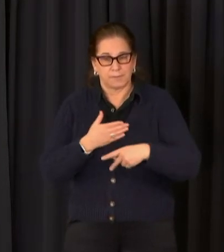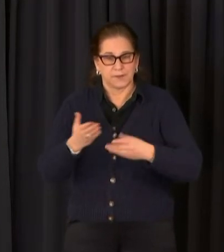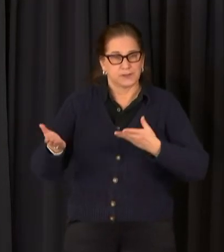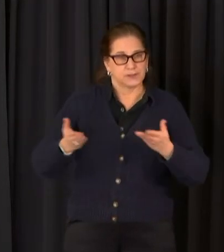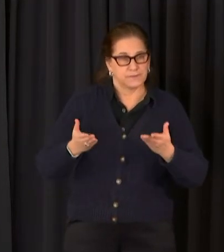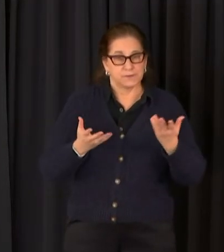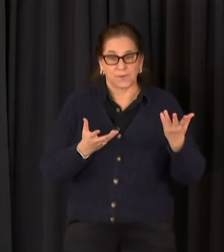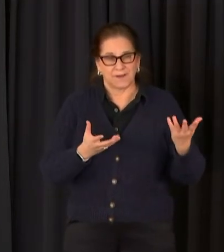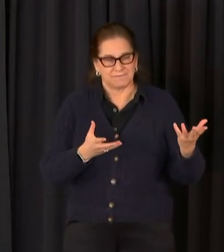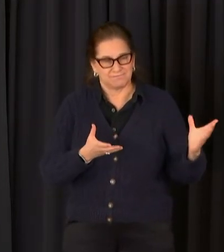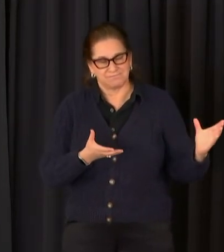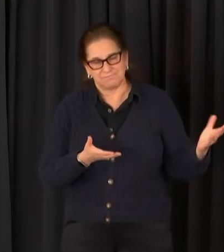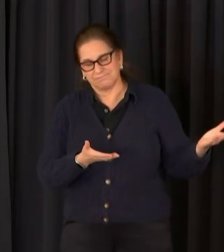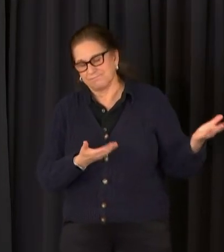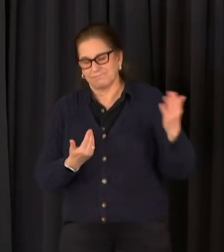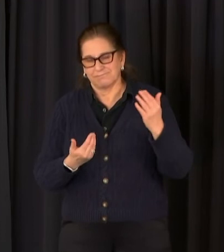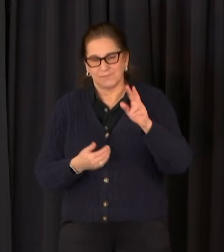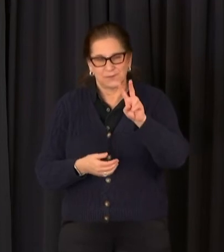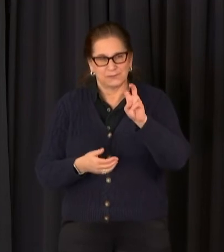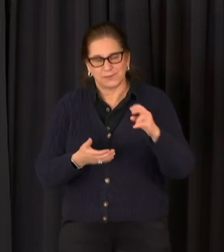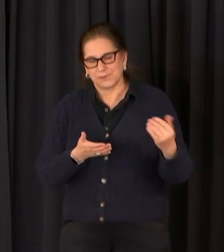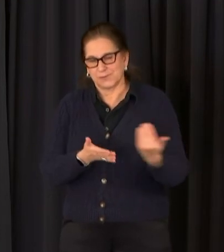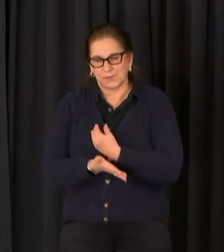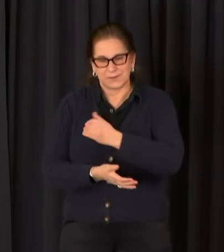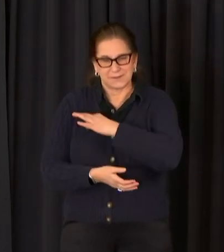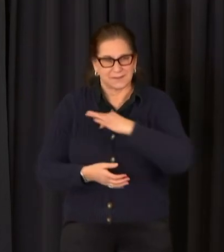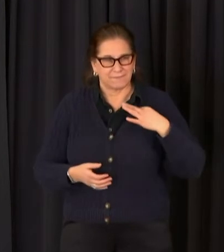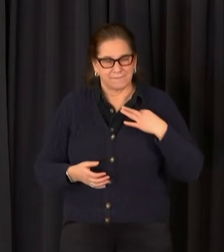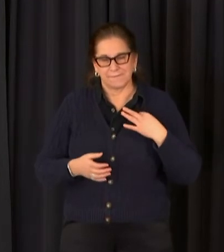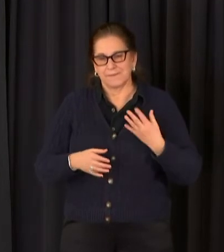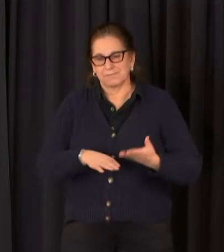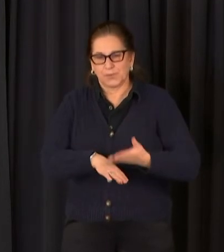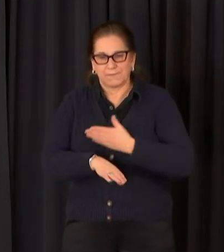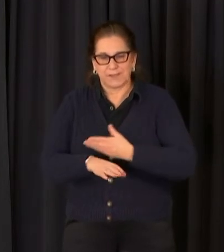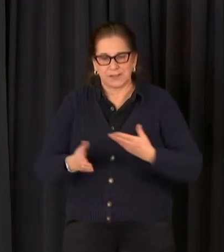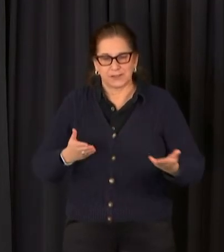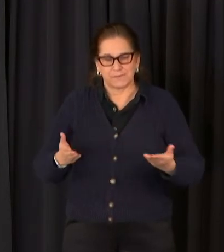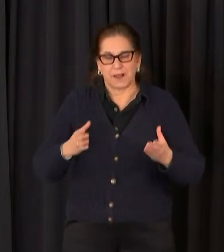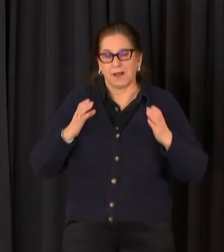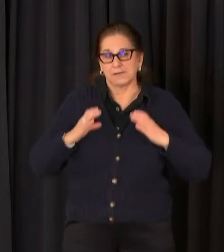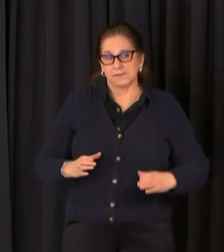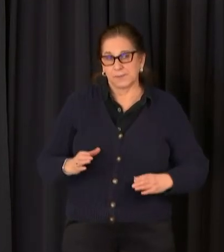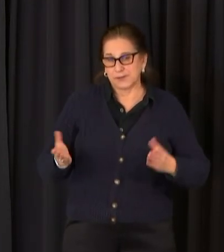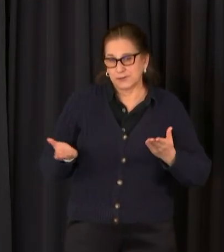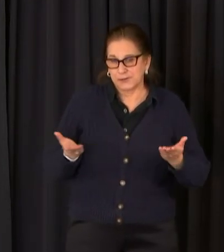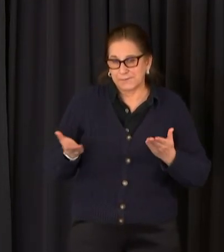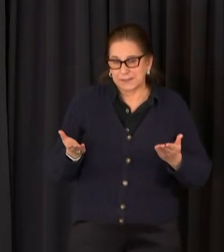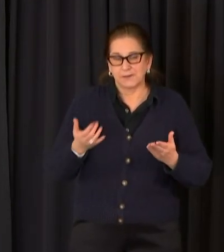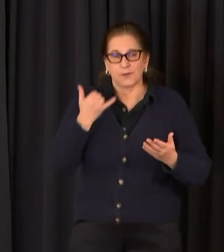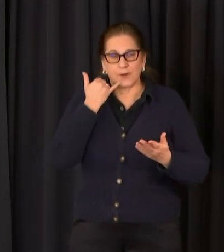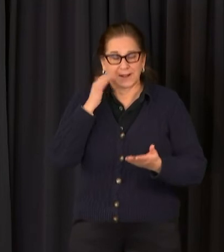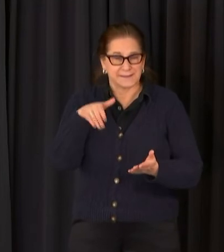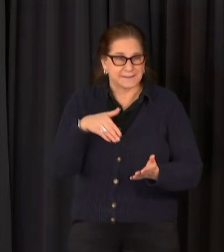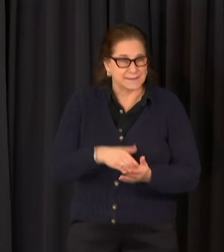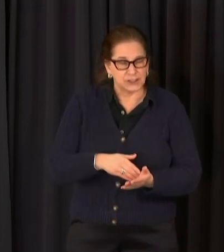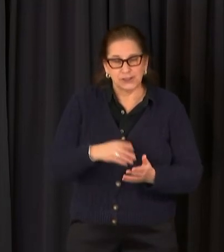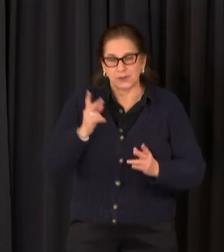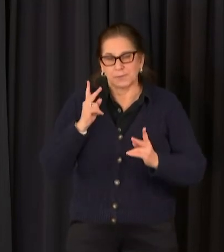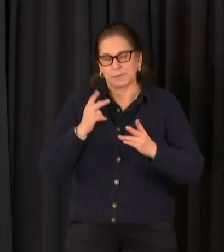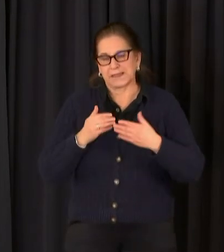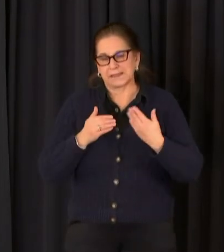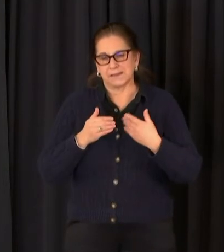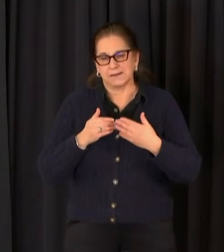examiners, and we will add additional capacity in our customer navigation center, which many of you all know as the call center.